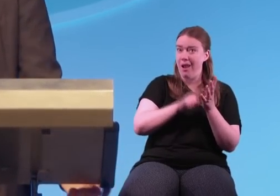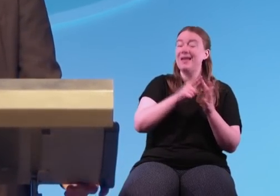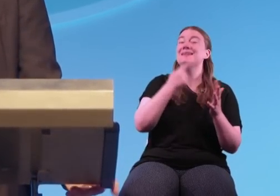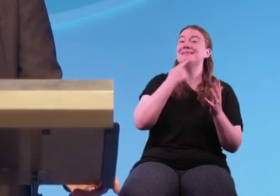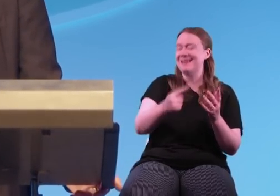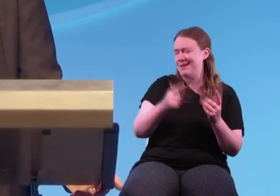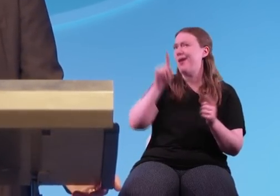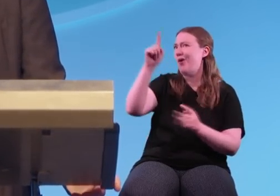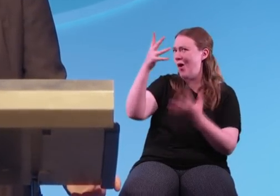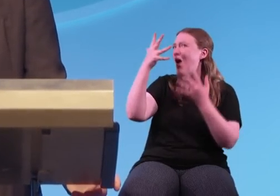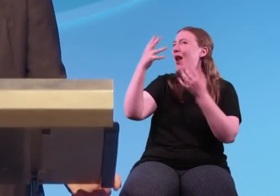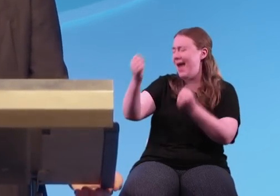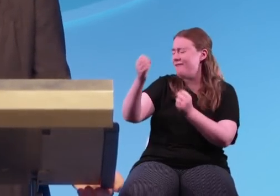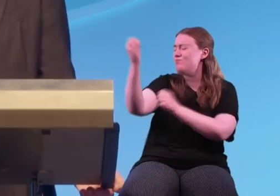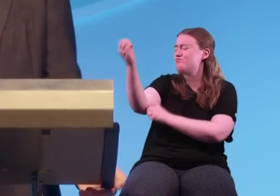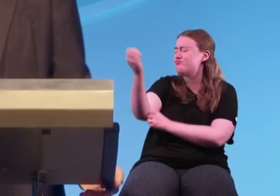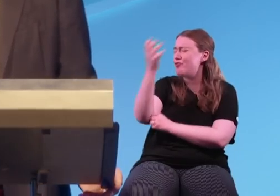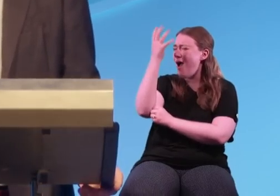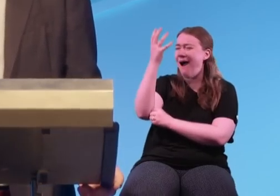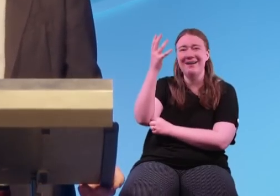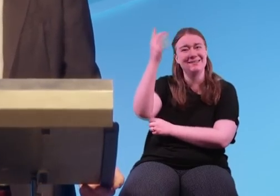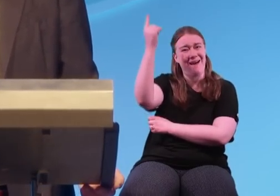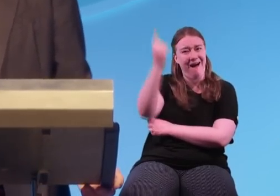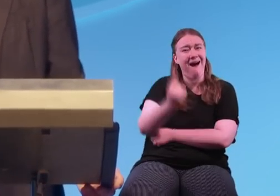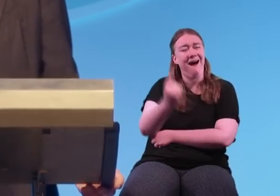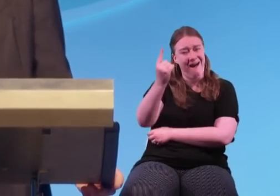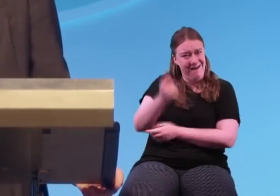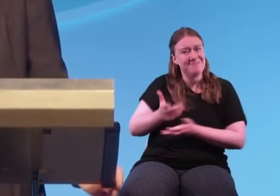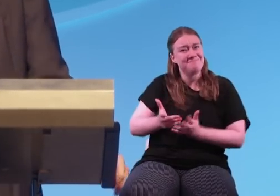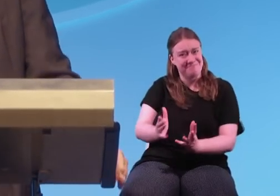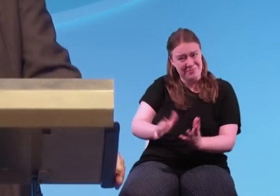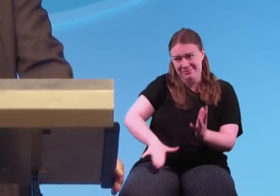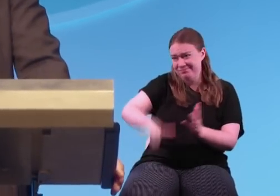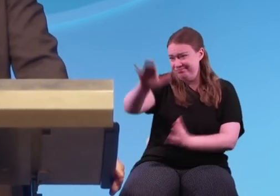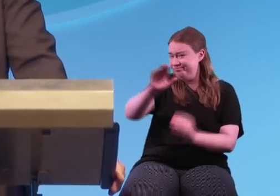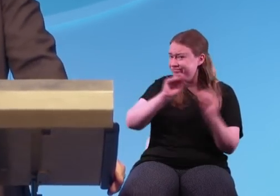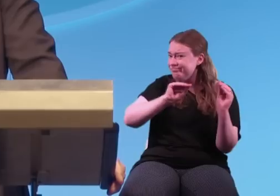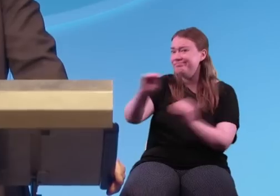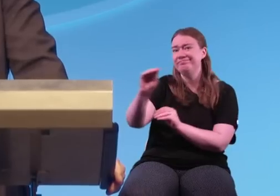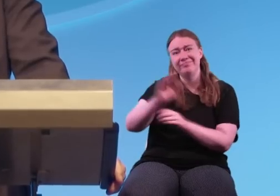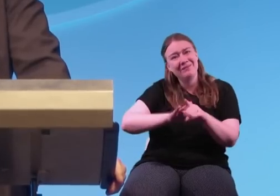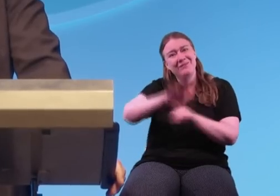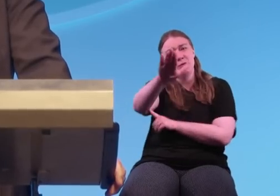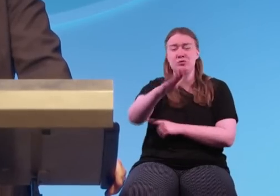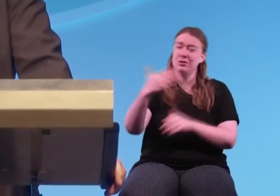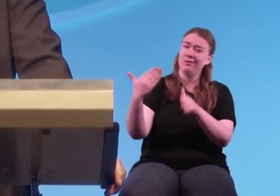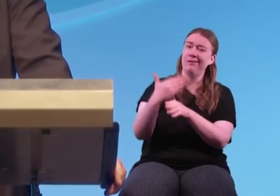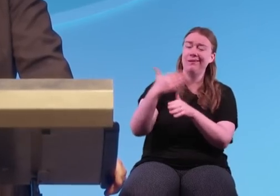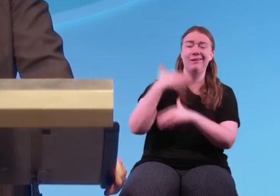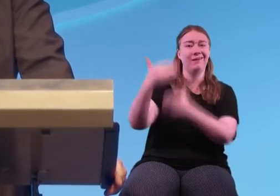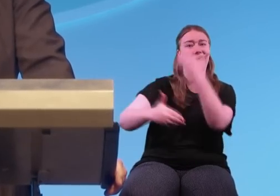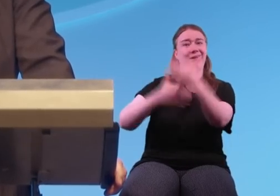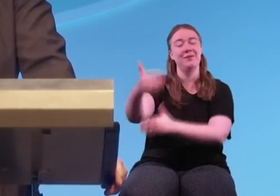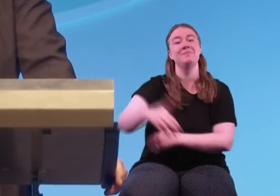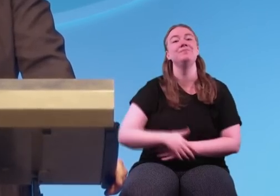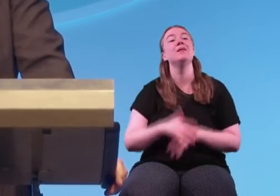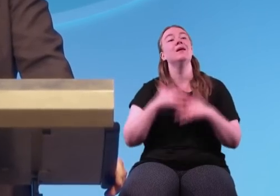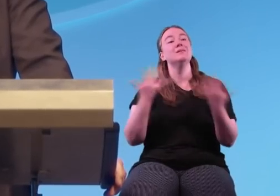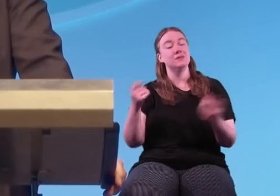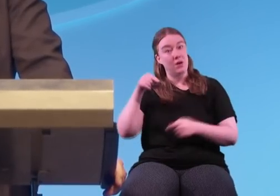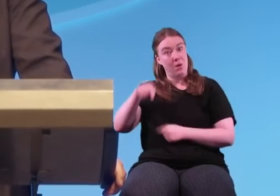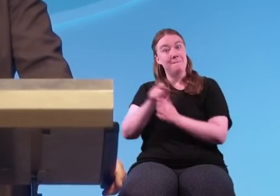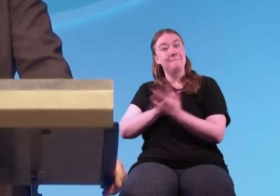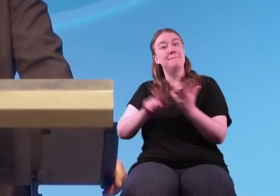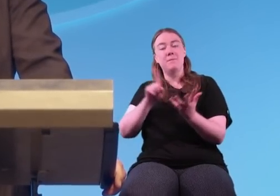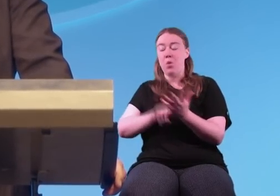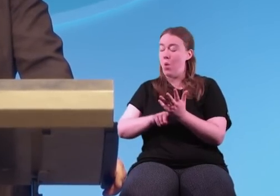to bring forth. And so Paul, in recognizing that, as if you like, the seasoned general, now in jail